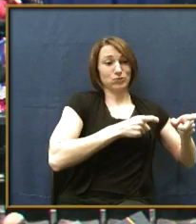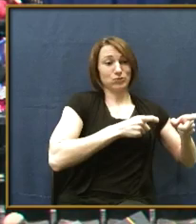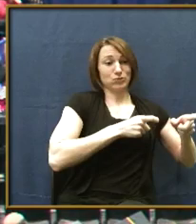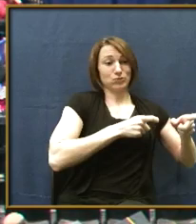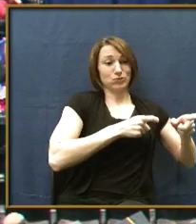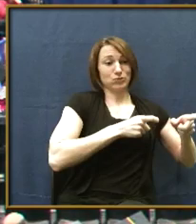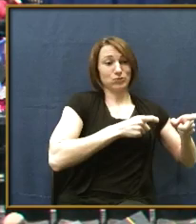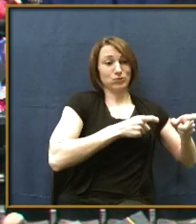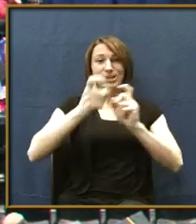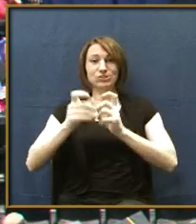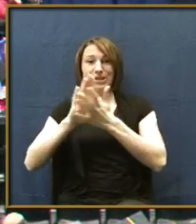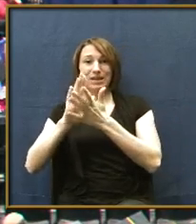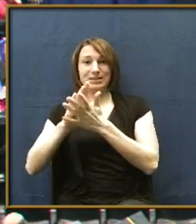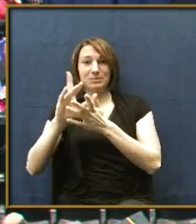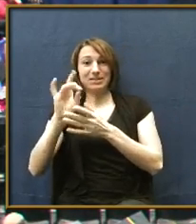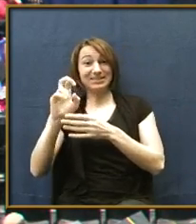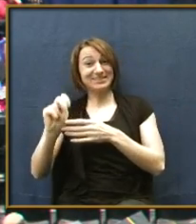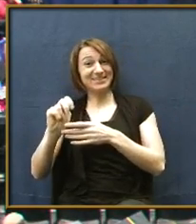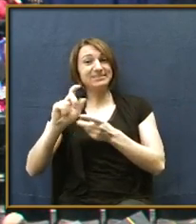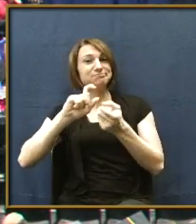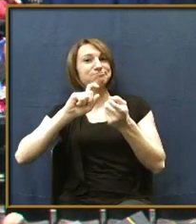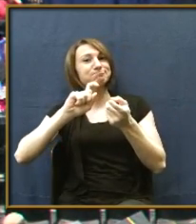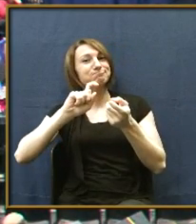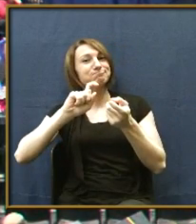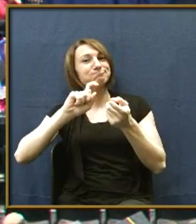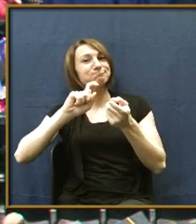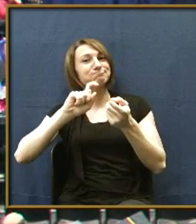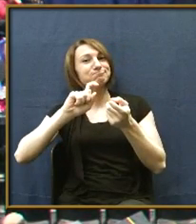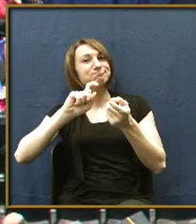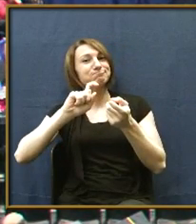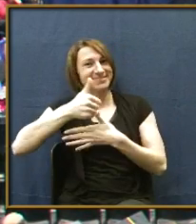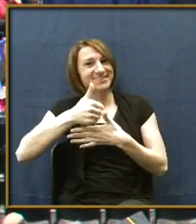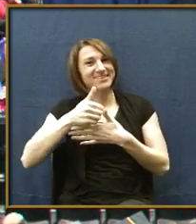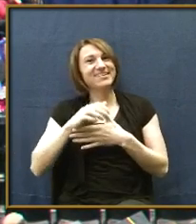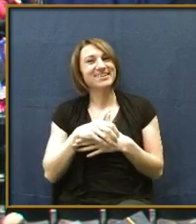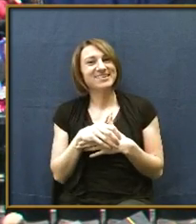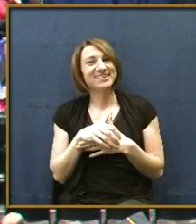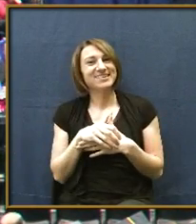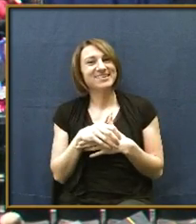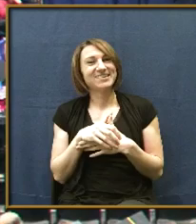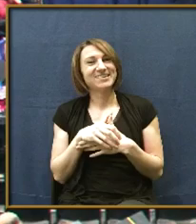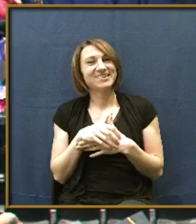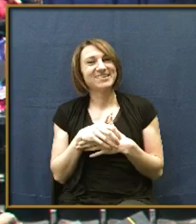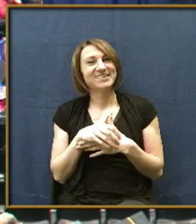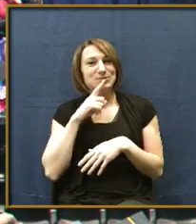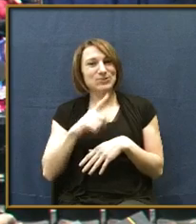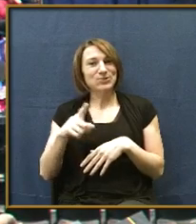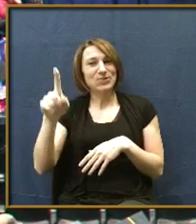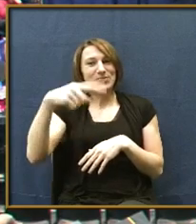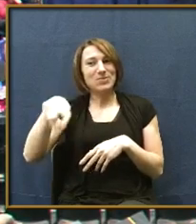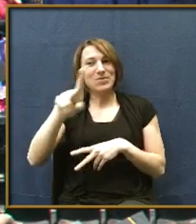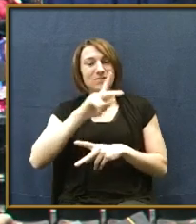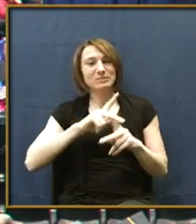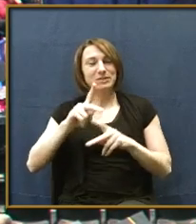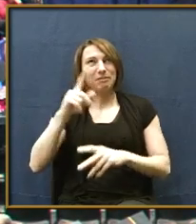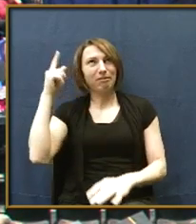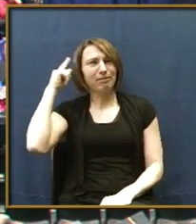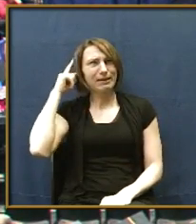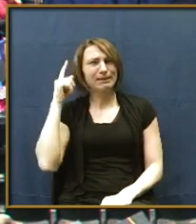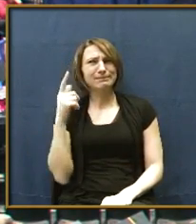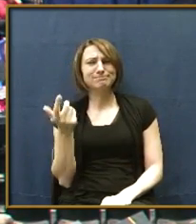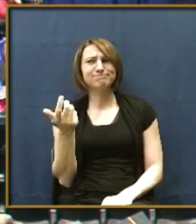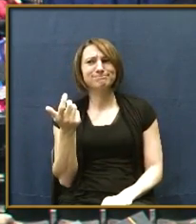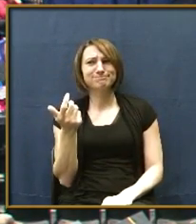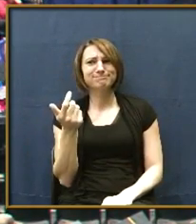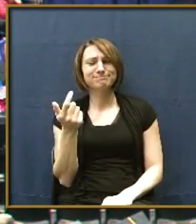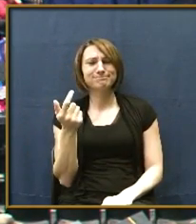advance academics at the college. In the back of the room are probably saying, yep, yep, yep,